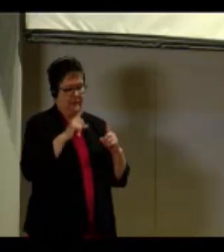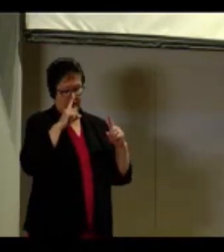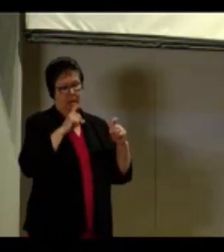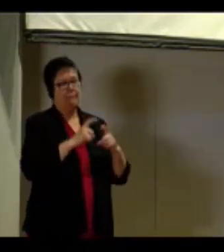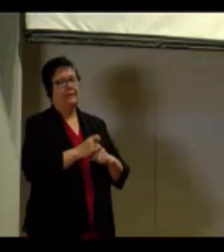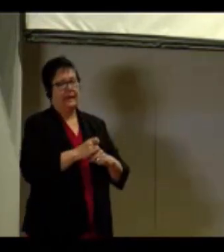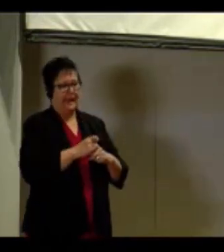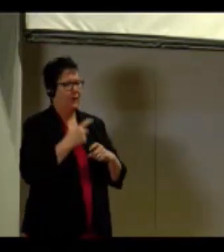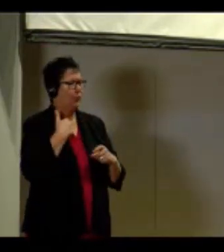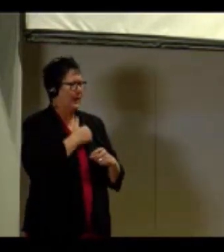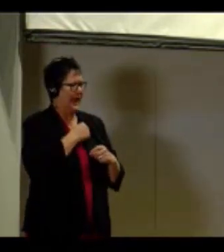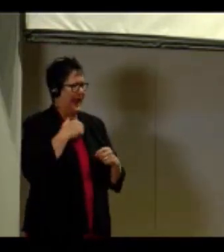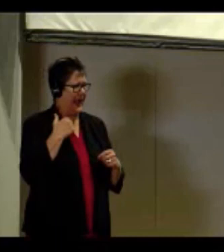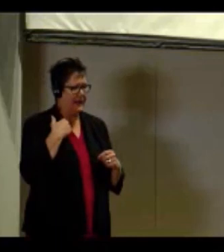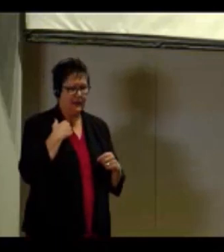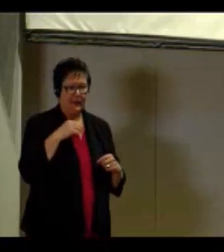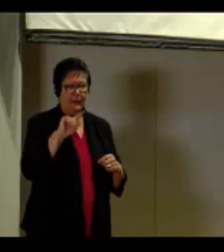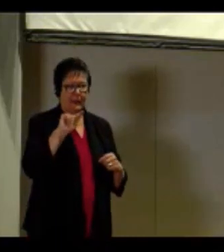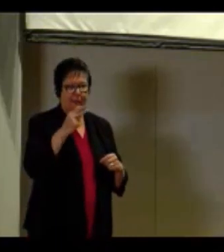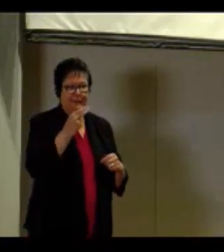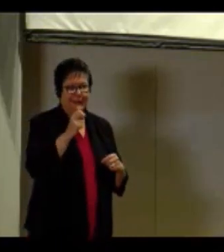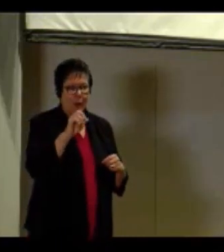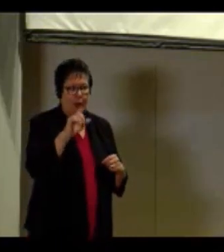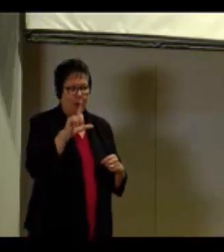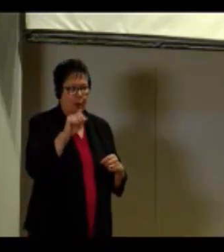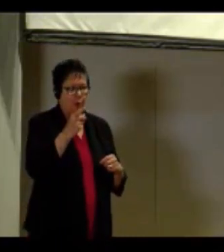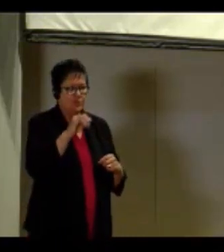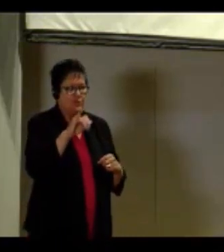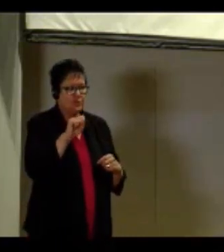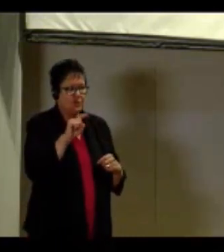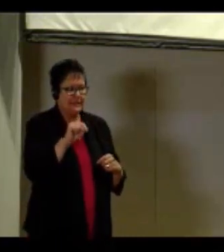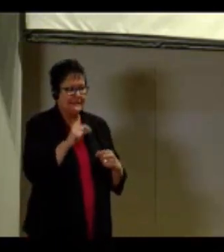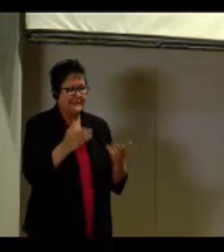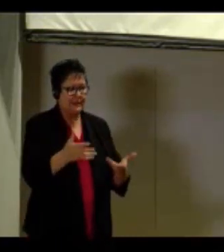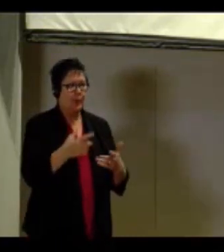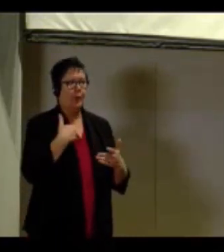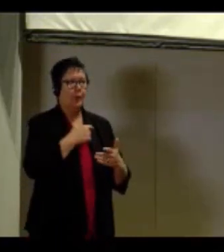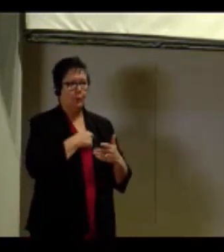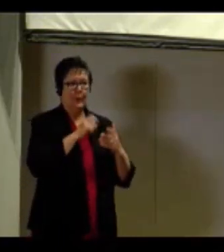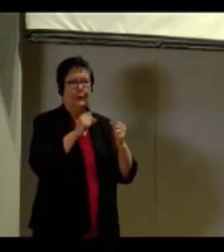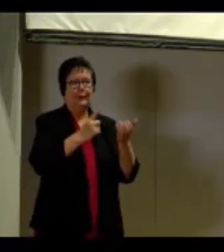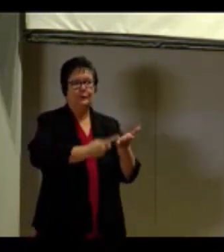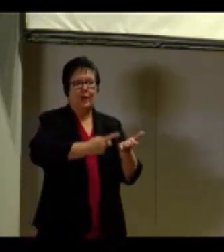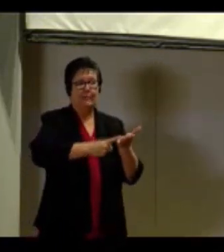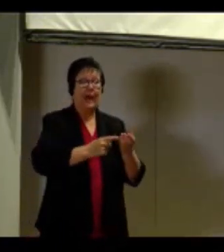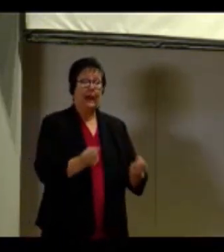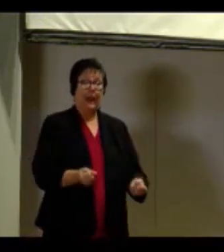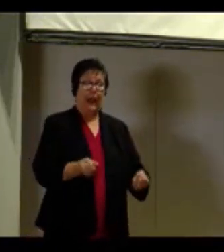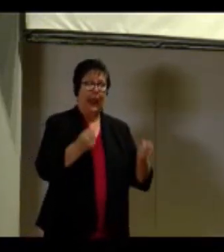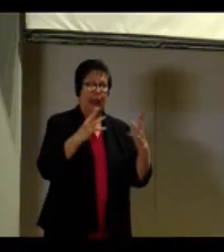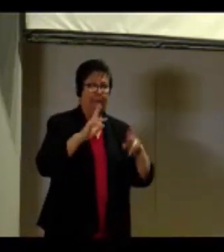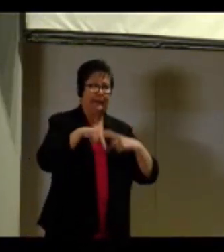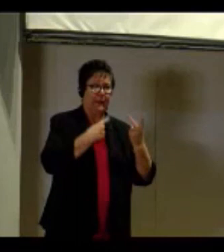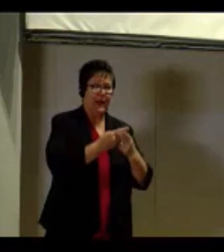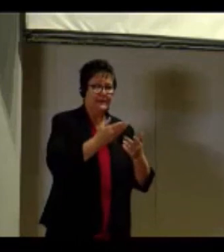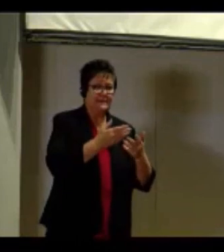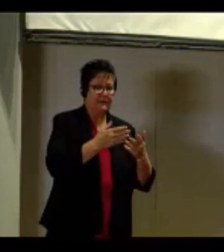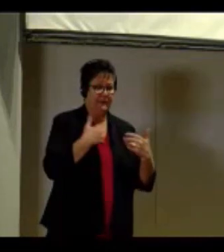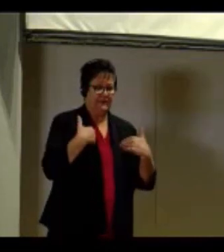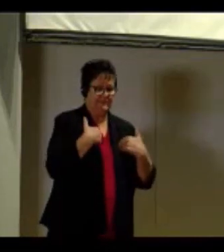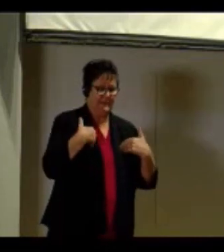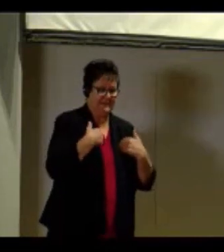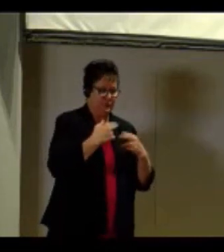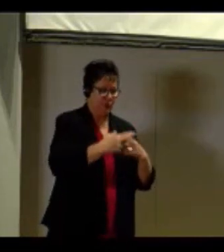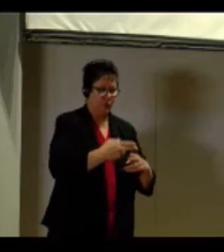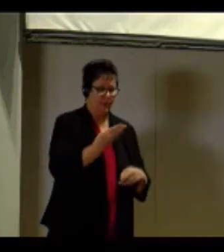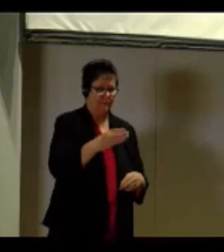an ichthyologist in the audience, we could talk about how many types of species are called bluefish around the world. So there are a number of projects that are